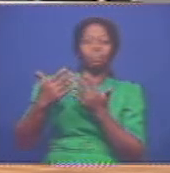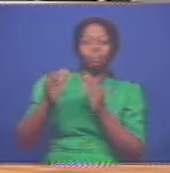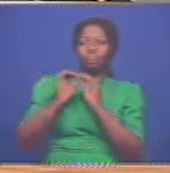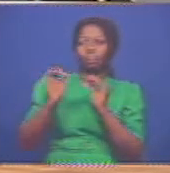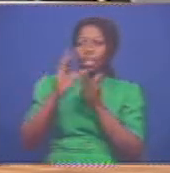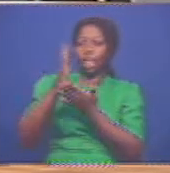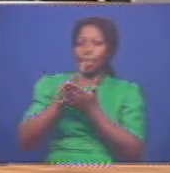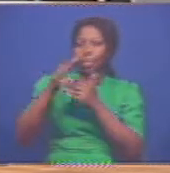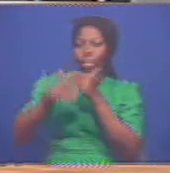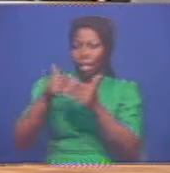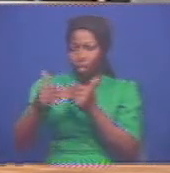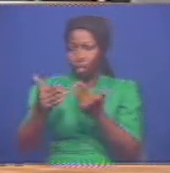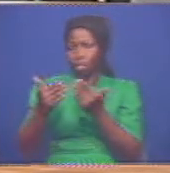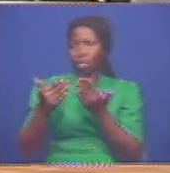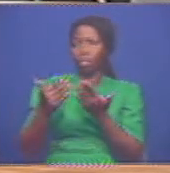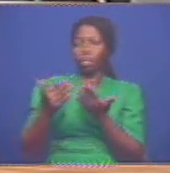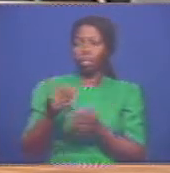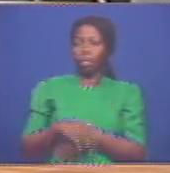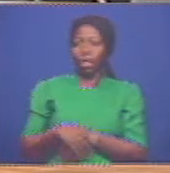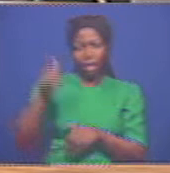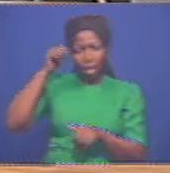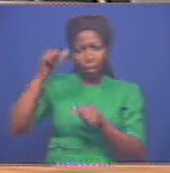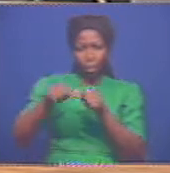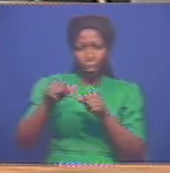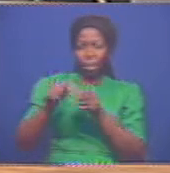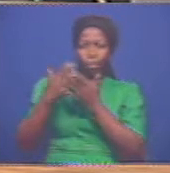roofing sheets. I remember there's a time